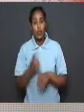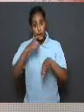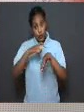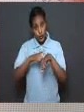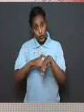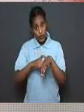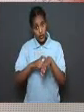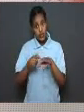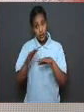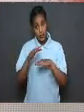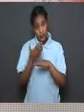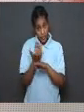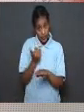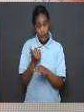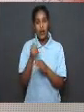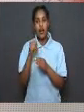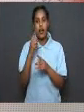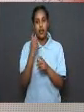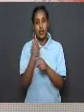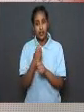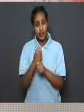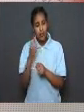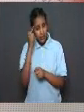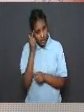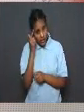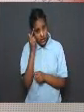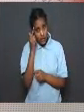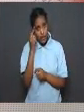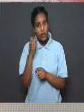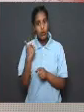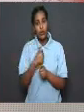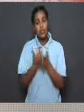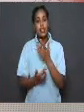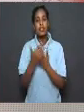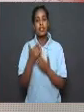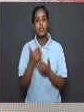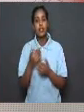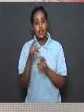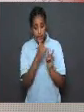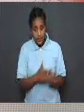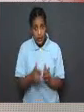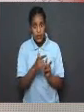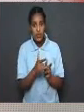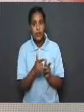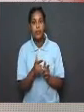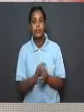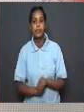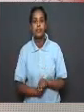During the above activity, did you consider that we were discussing systems?